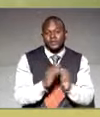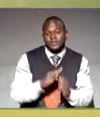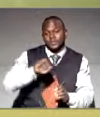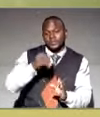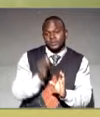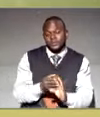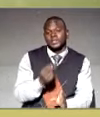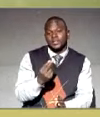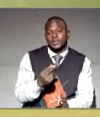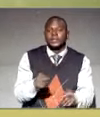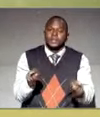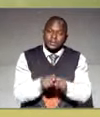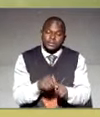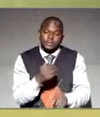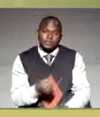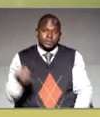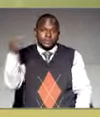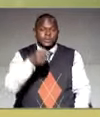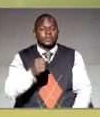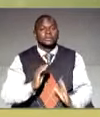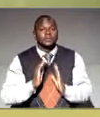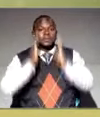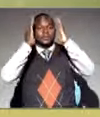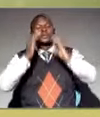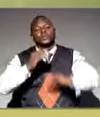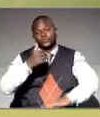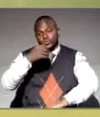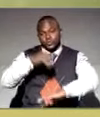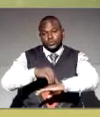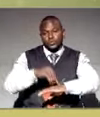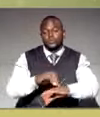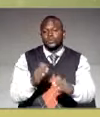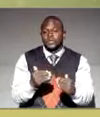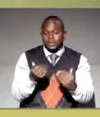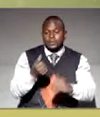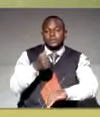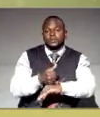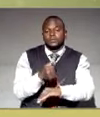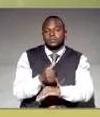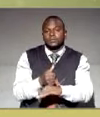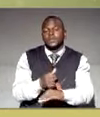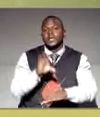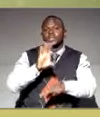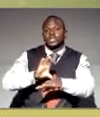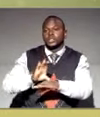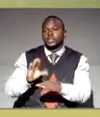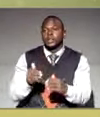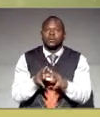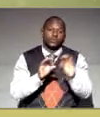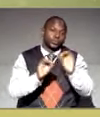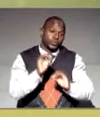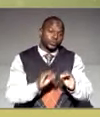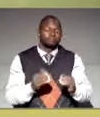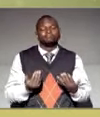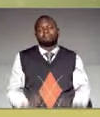2nd, he was elevated to the office of the Archbishop of Tororo, and therefore Soroti Diocese became vacant. But we